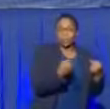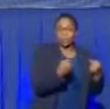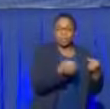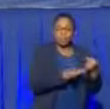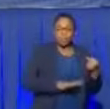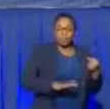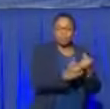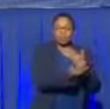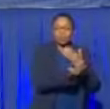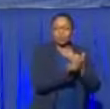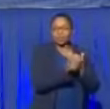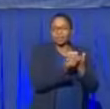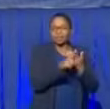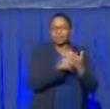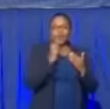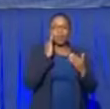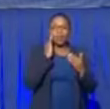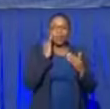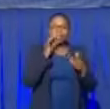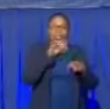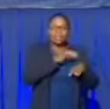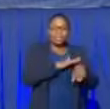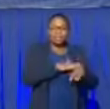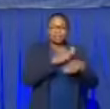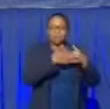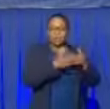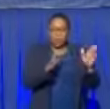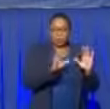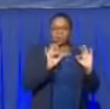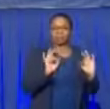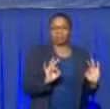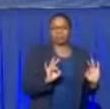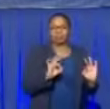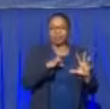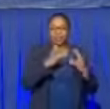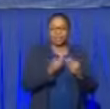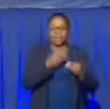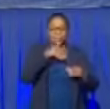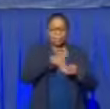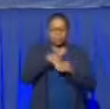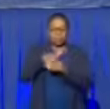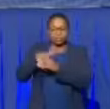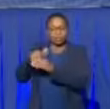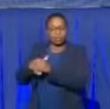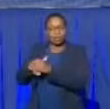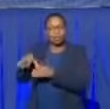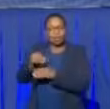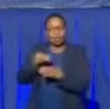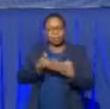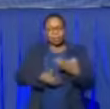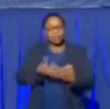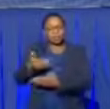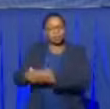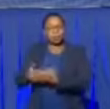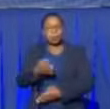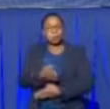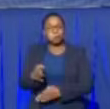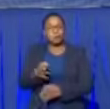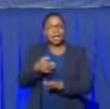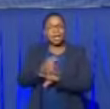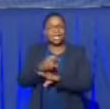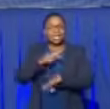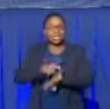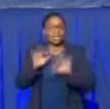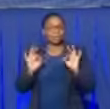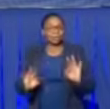increase the chances that voting stations will open on time, because materials are stored very close to where they will be